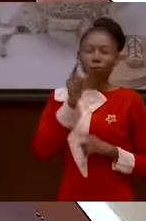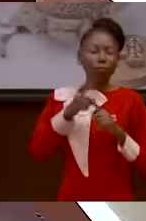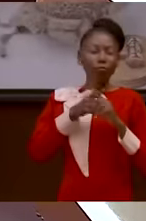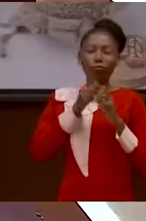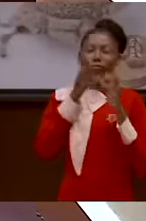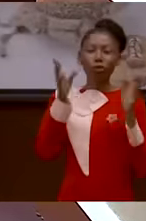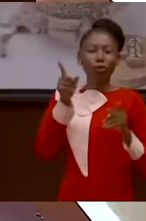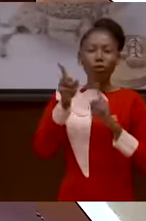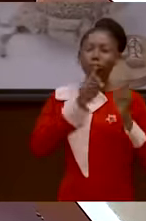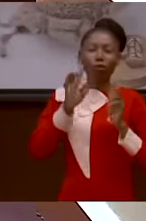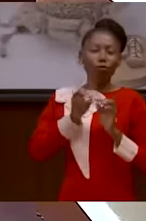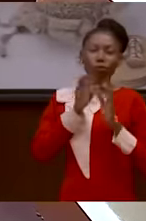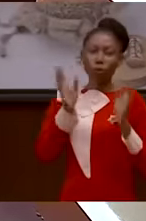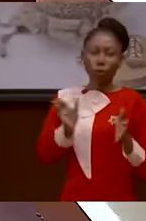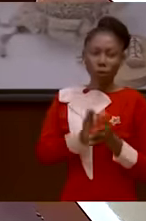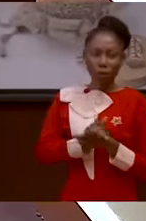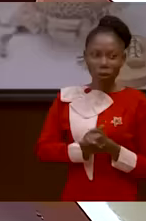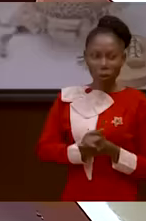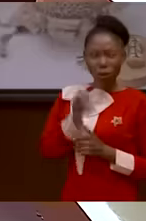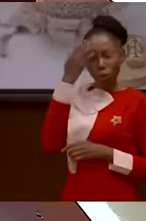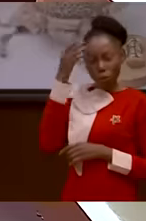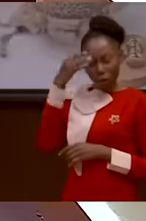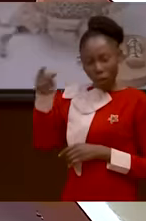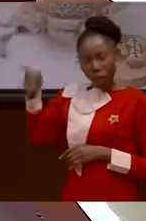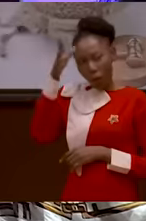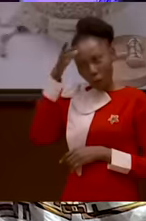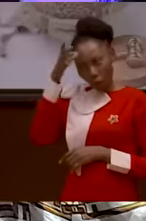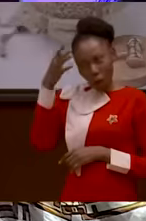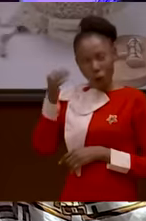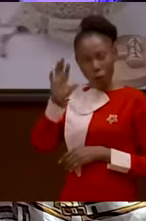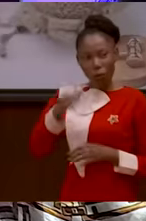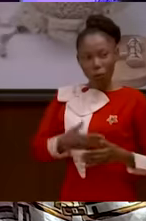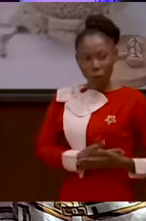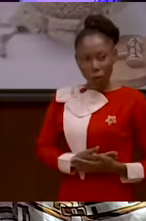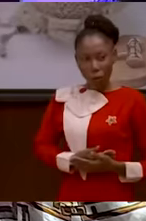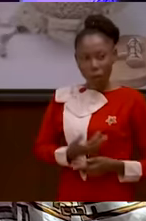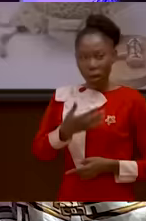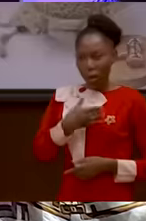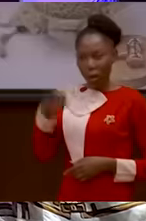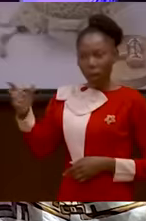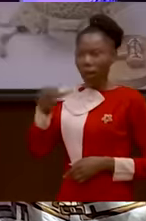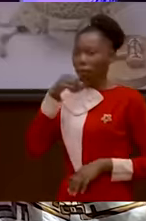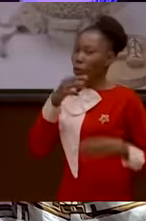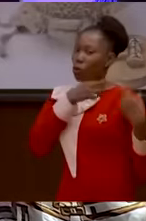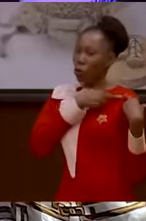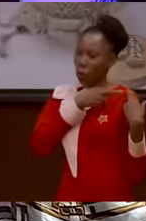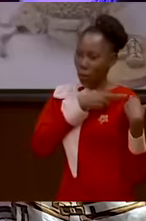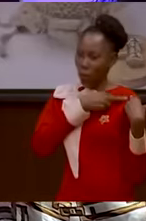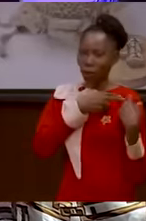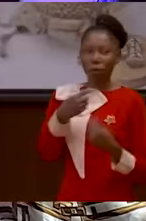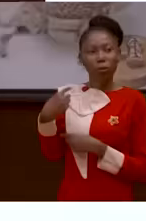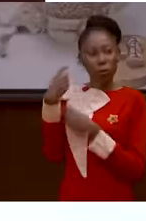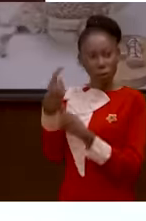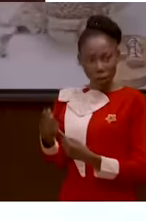You know that's the father of the child. Yes. And for you, he's not being responsible towards the welfare of that child.